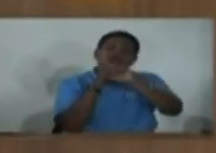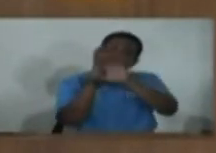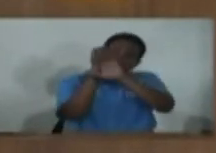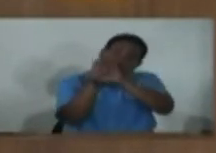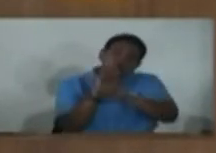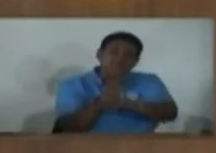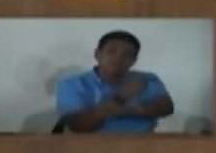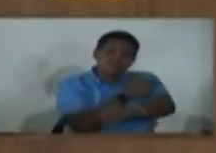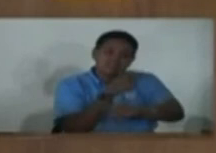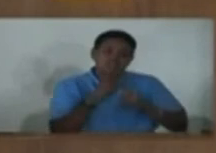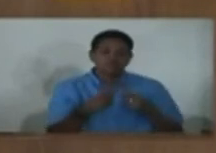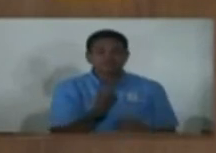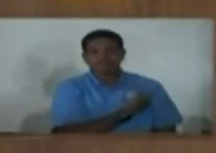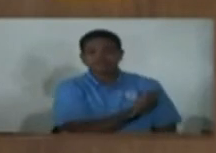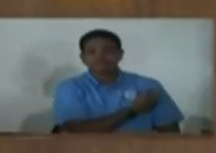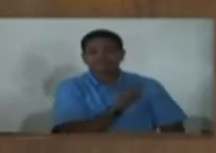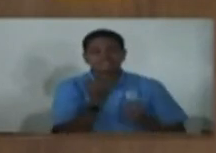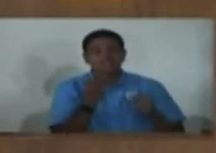vaccinations and inoculation.